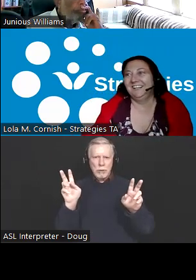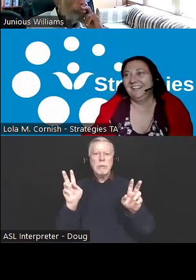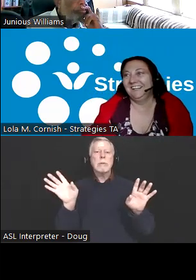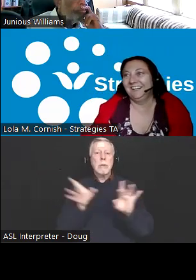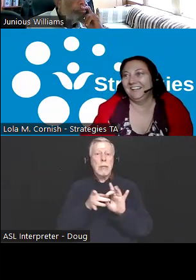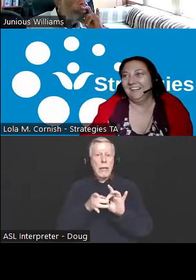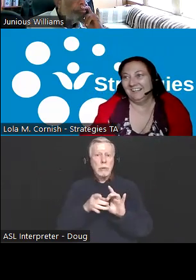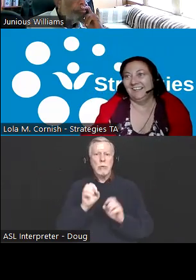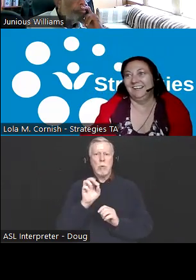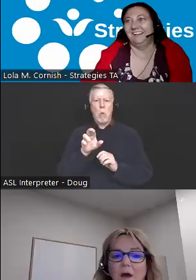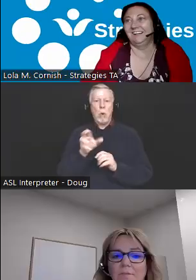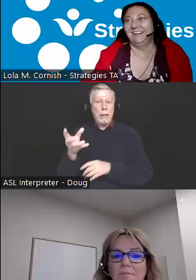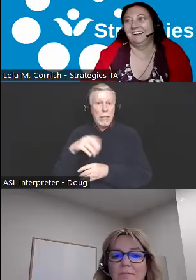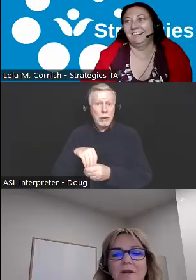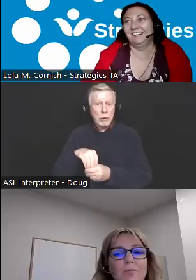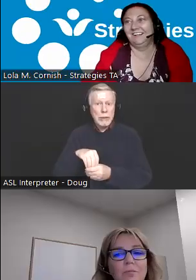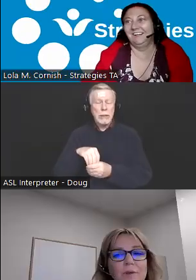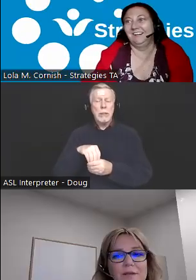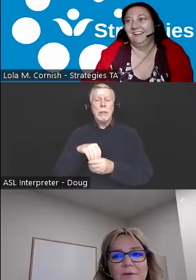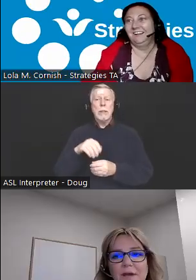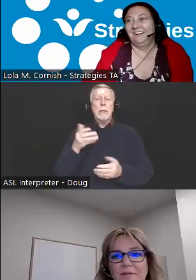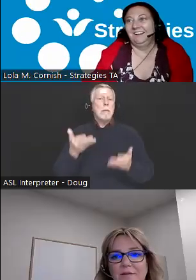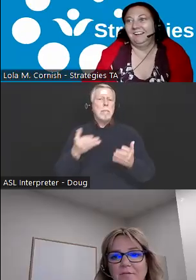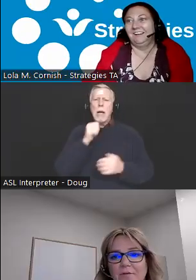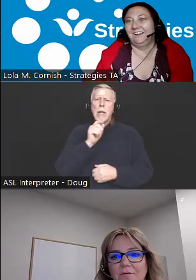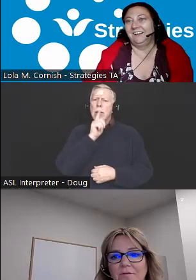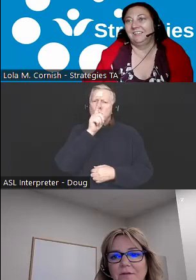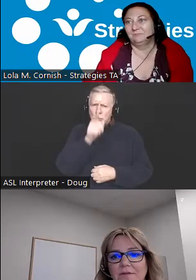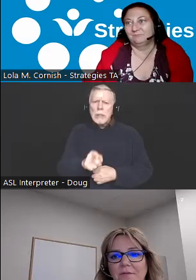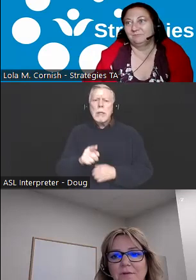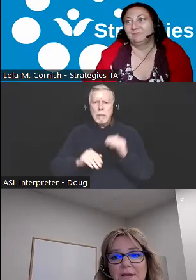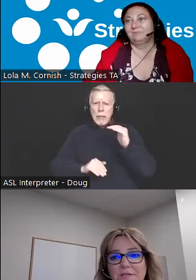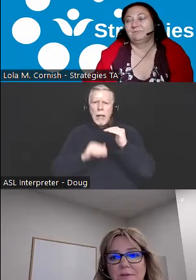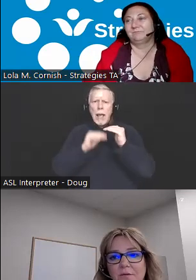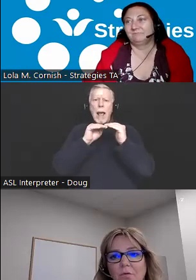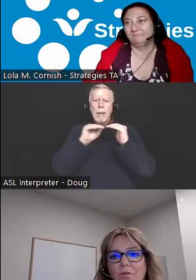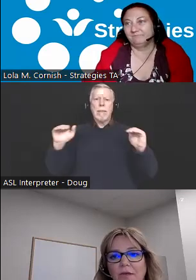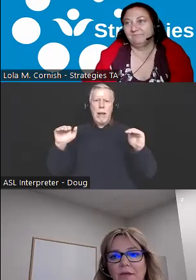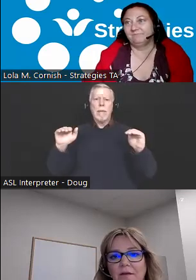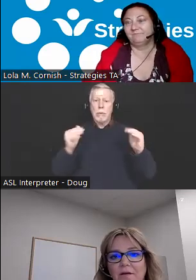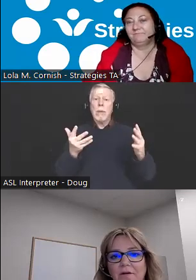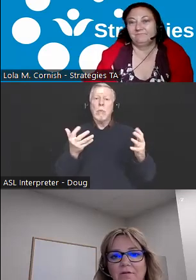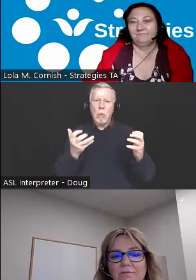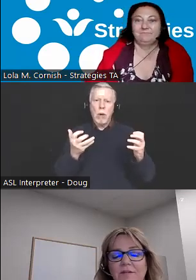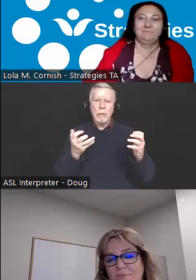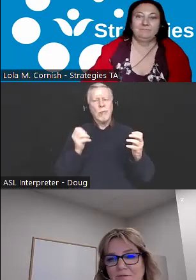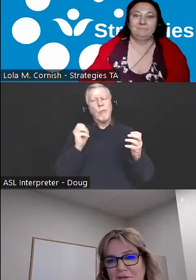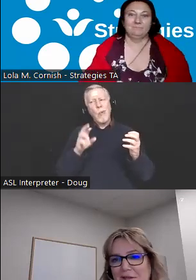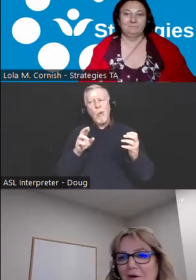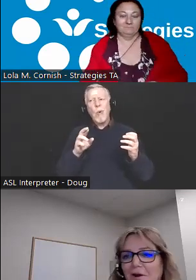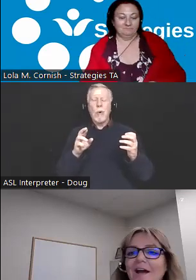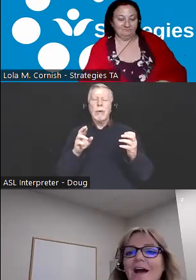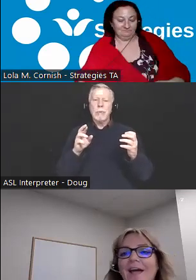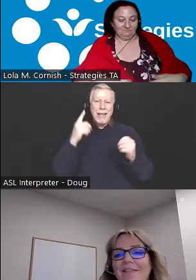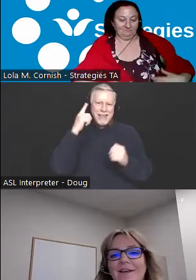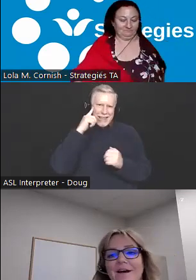connections or engagement might not really be at the level that they would like to be, or where they are telling themselves that